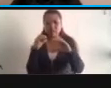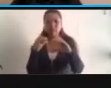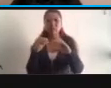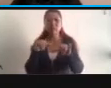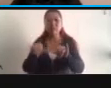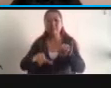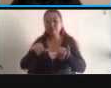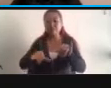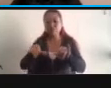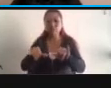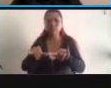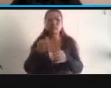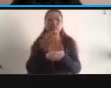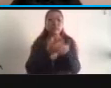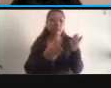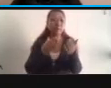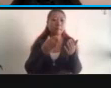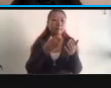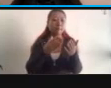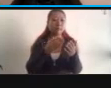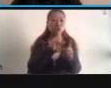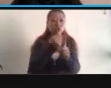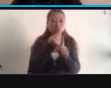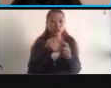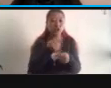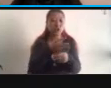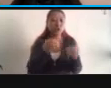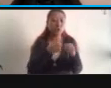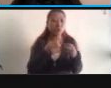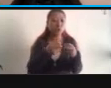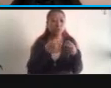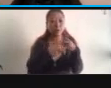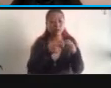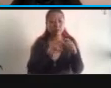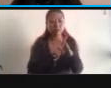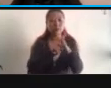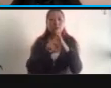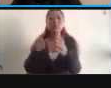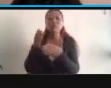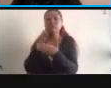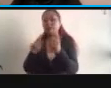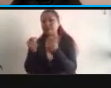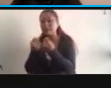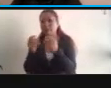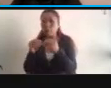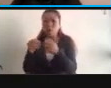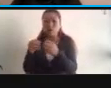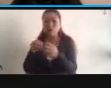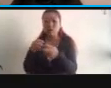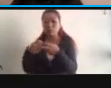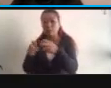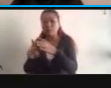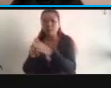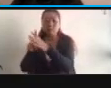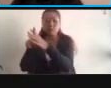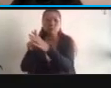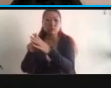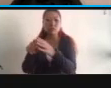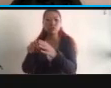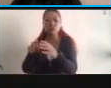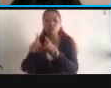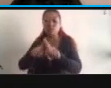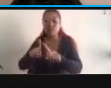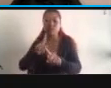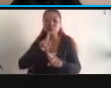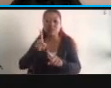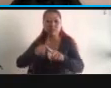number of conflict incidents per month, while others are more stable. Some teams report conflict early on, while others do not. But by 90 days,